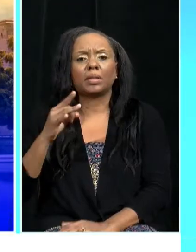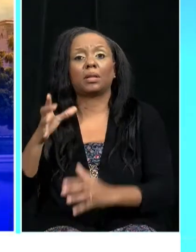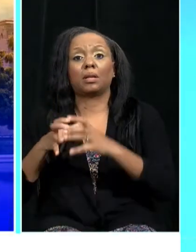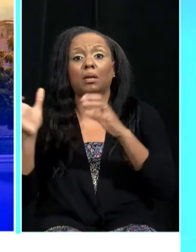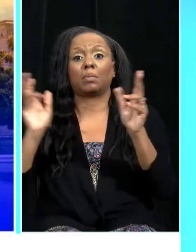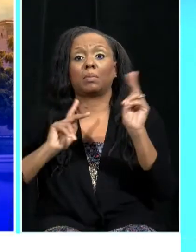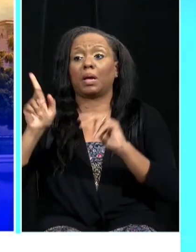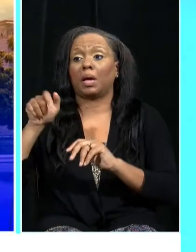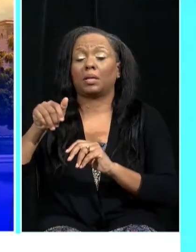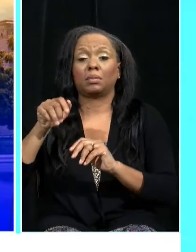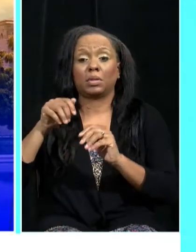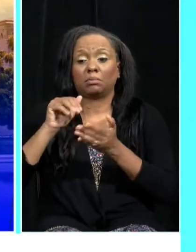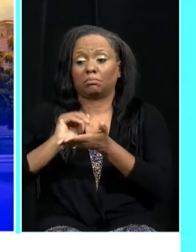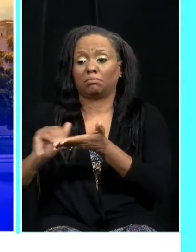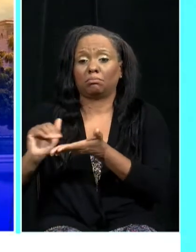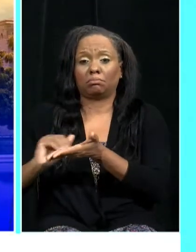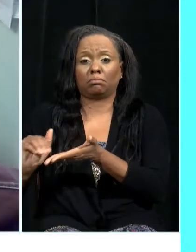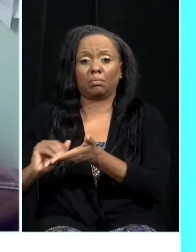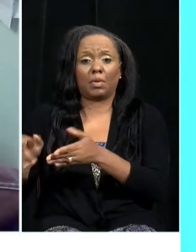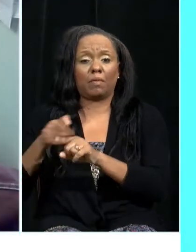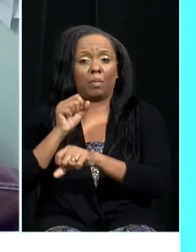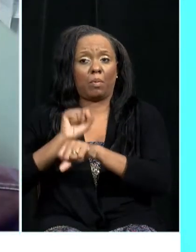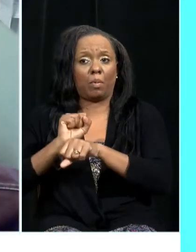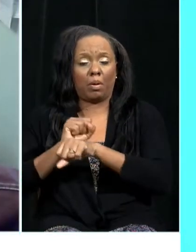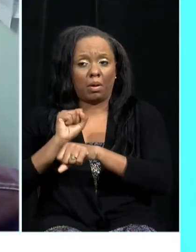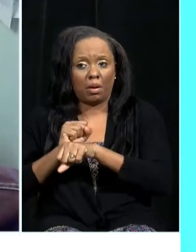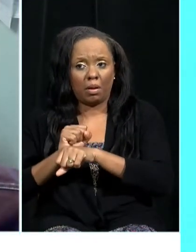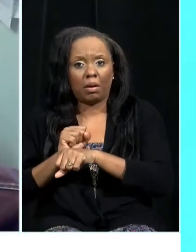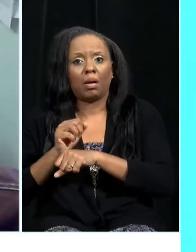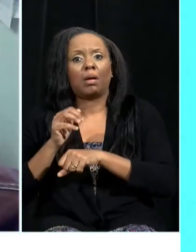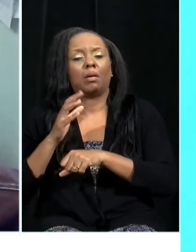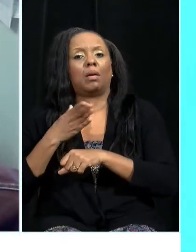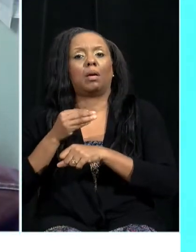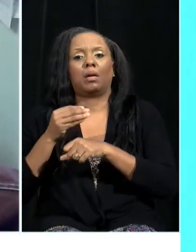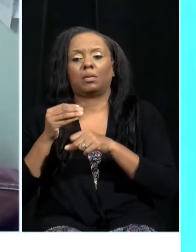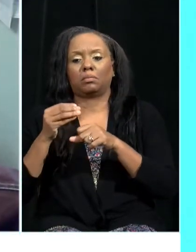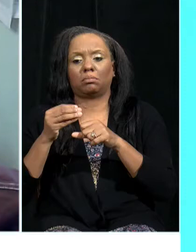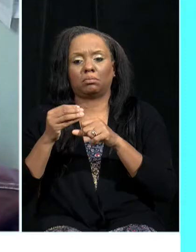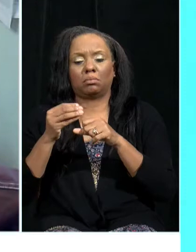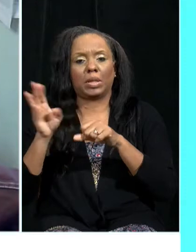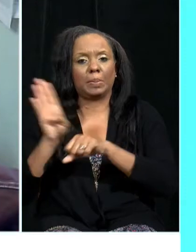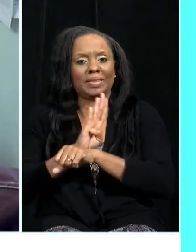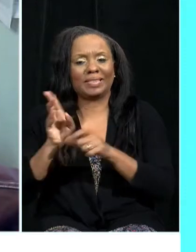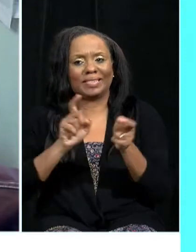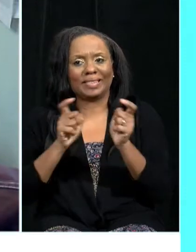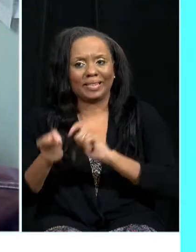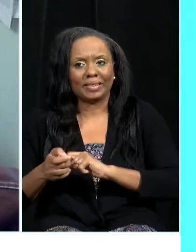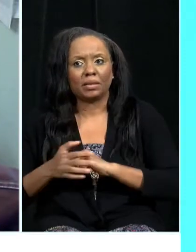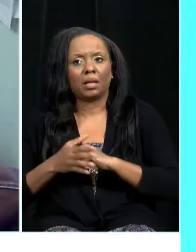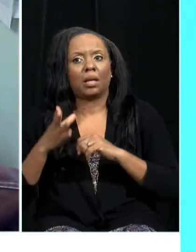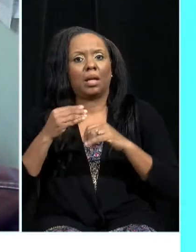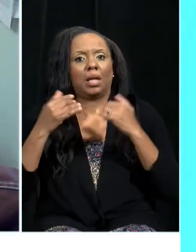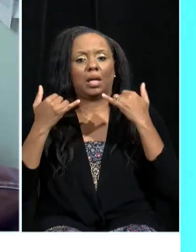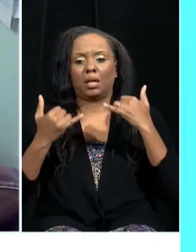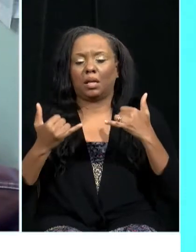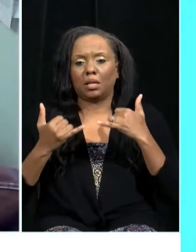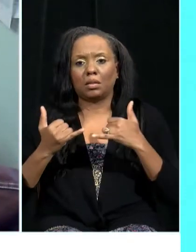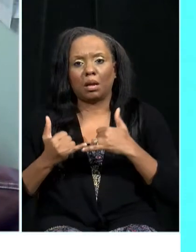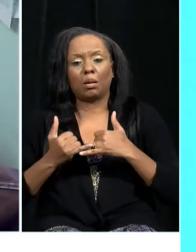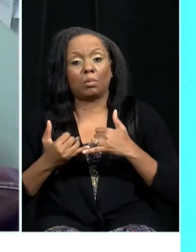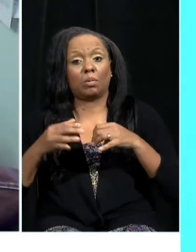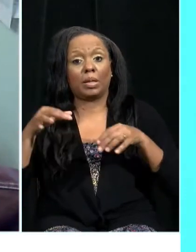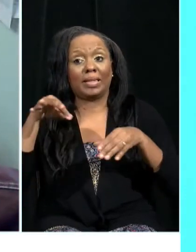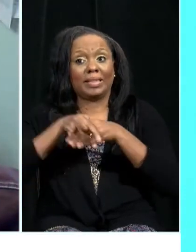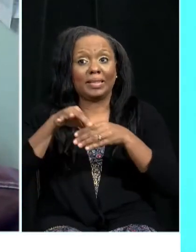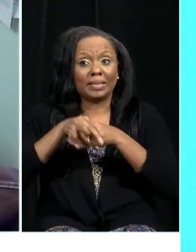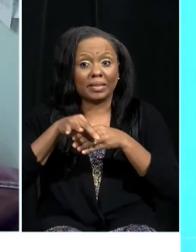reform these state-owned enterprises. And there has been some talk circulating either on the campaign trail or on WhatsApp messages that there's